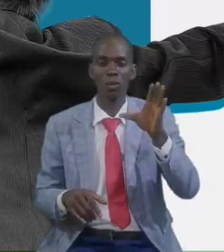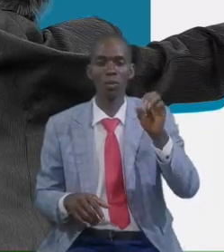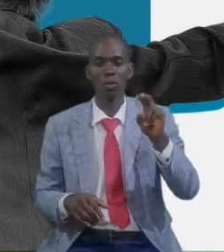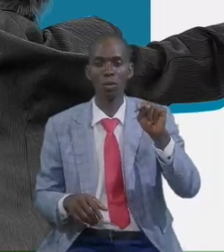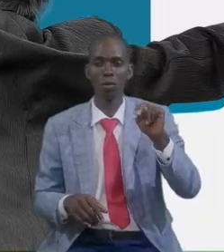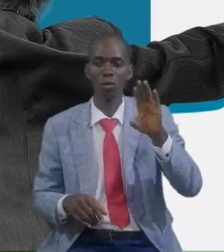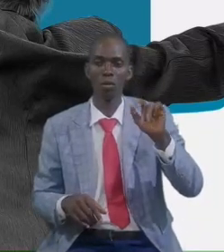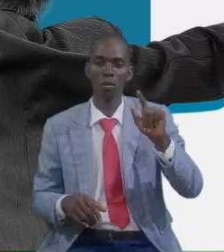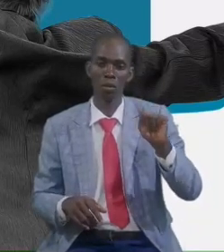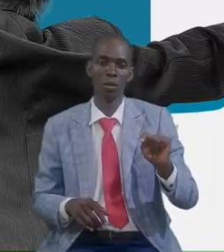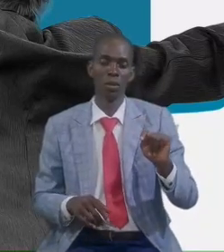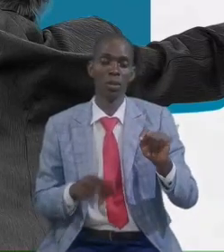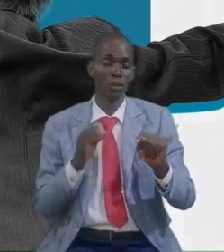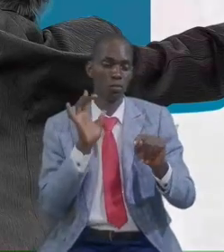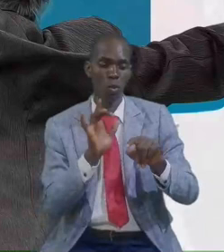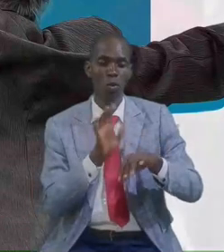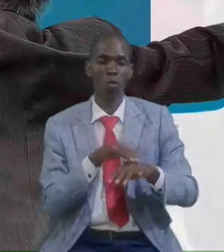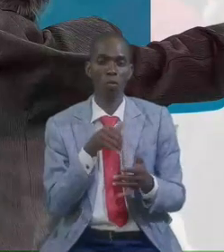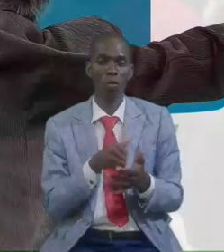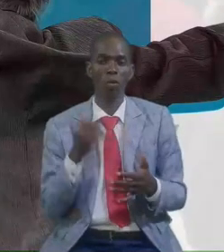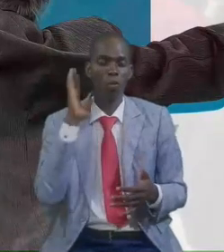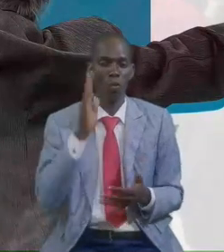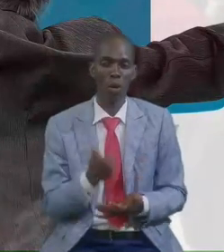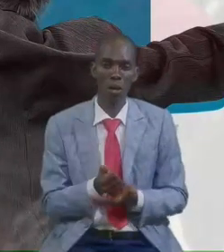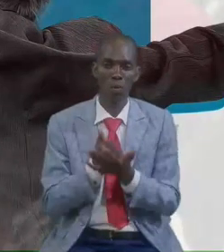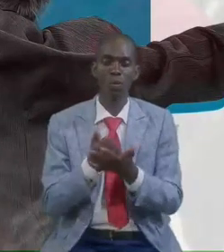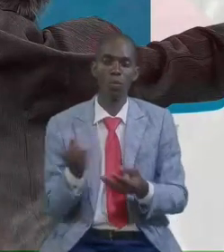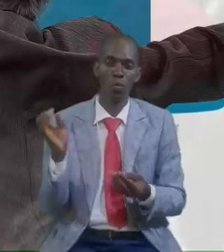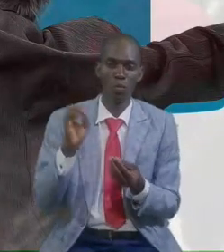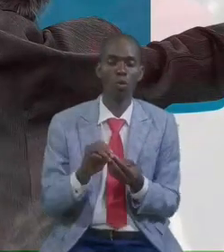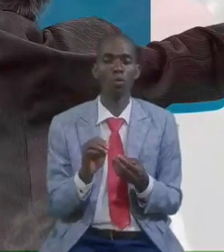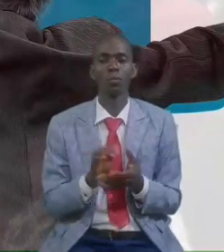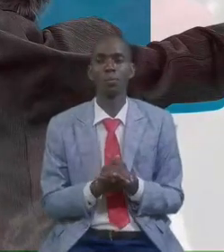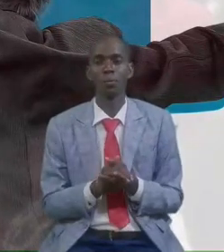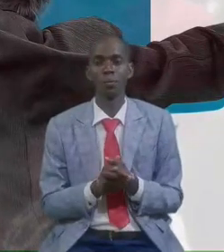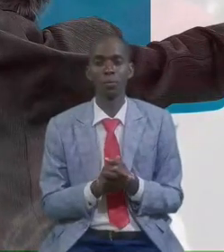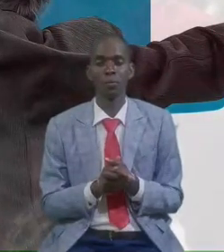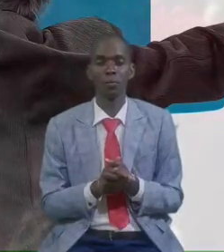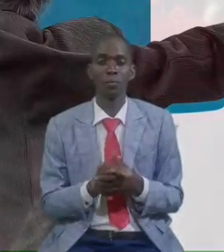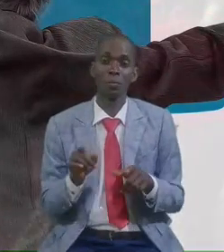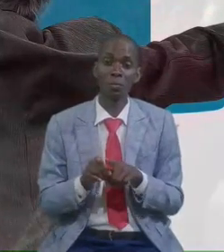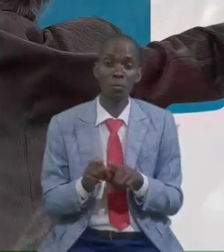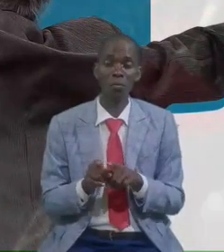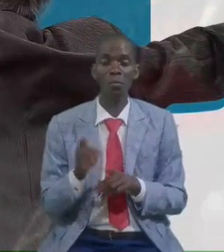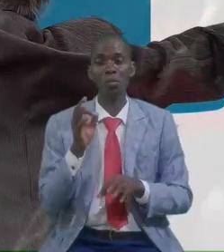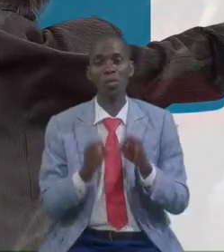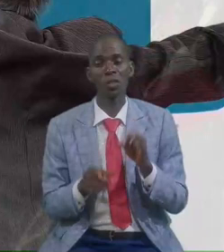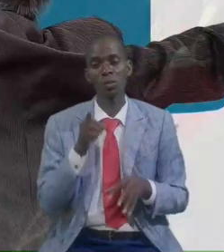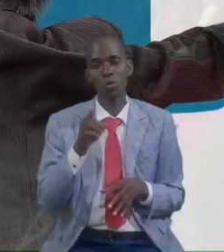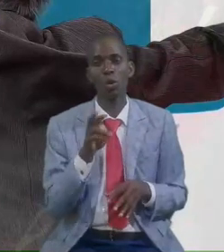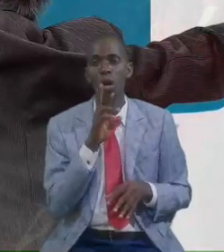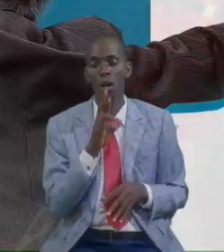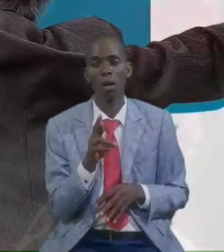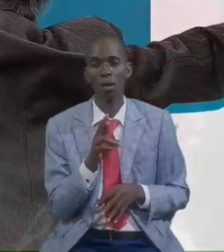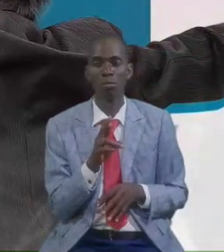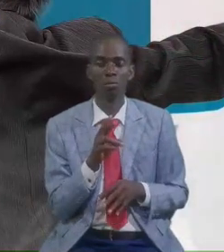further in your new work with Christ. Also, if you are listening via the